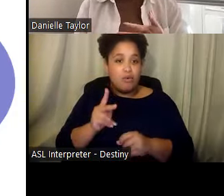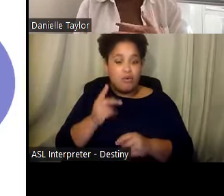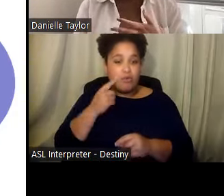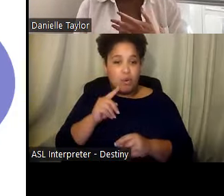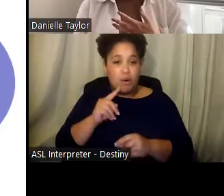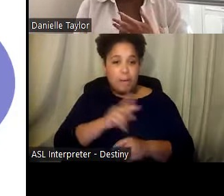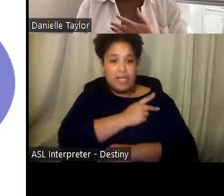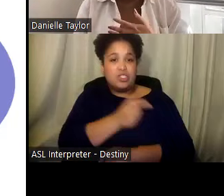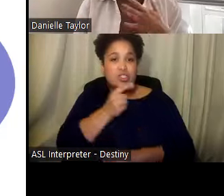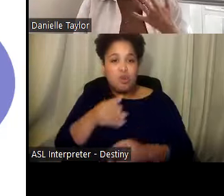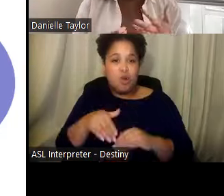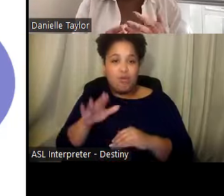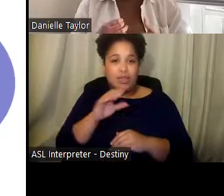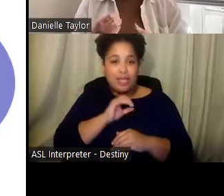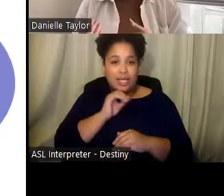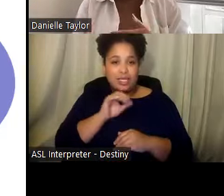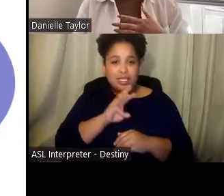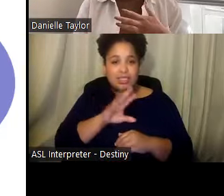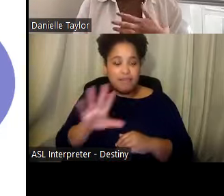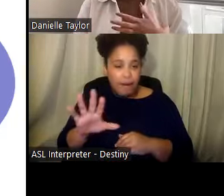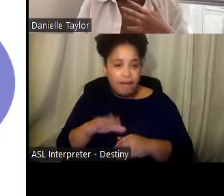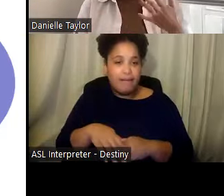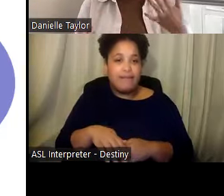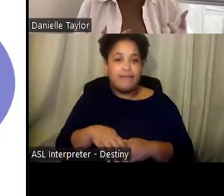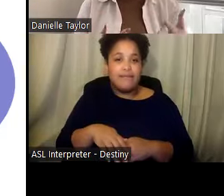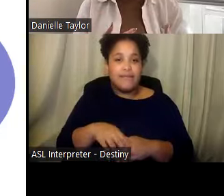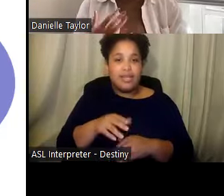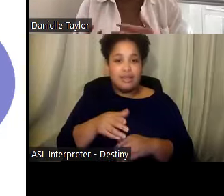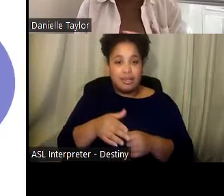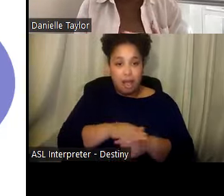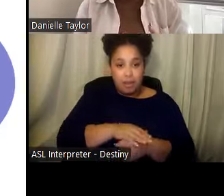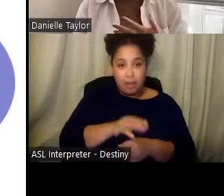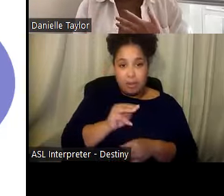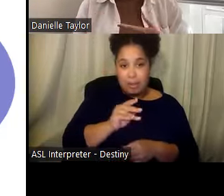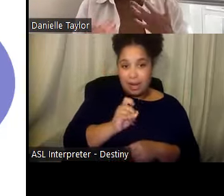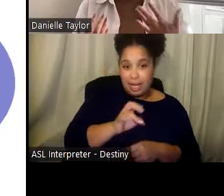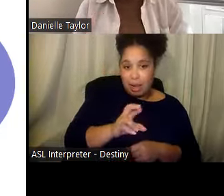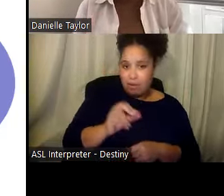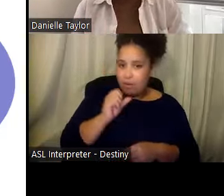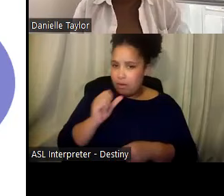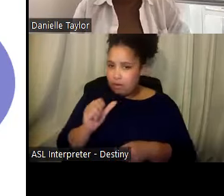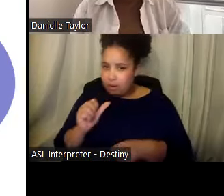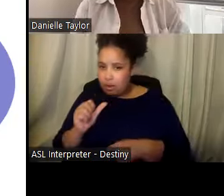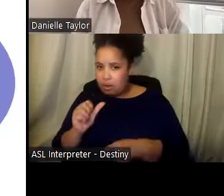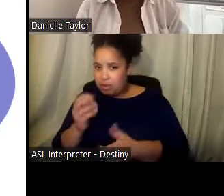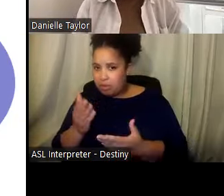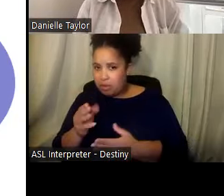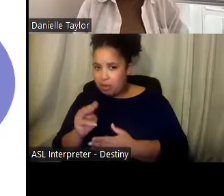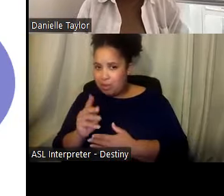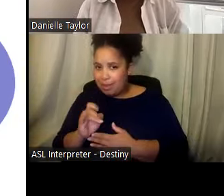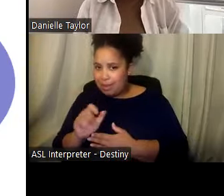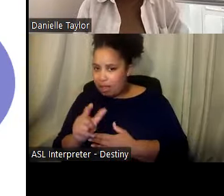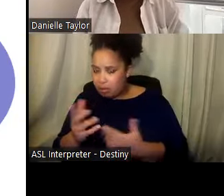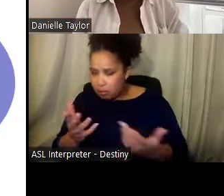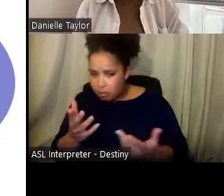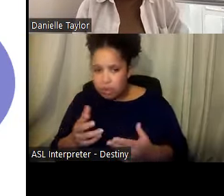after a positive health assessment? So essentially questions that could help them work through how to implement the cognitive health assessment